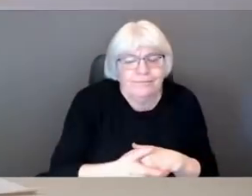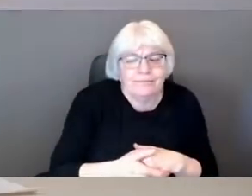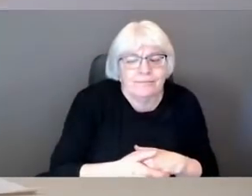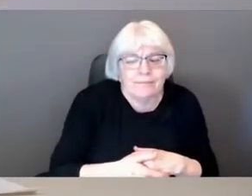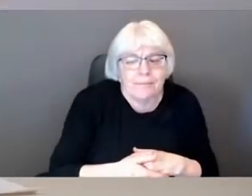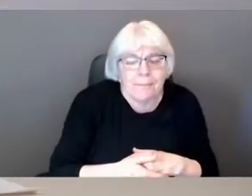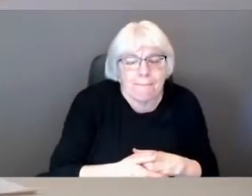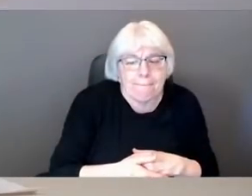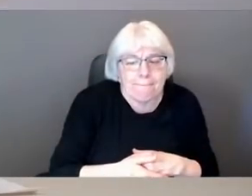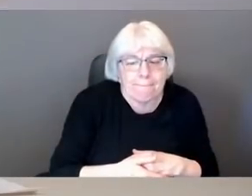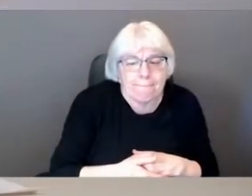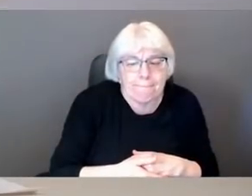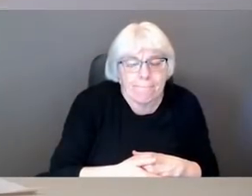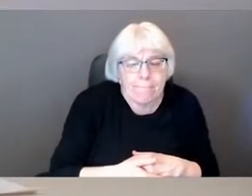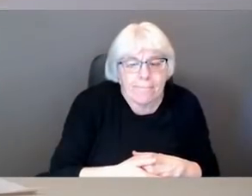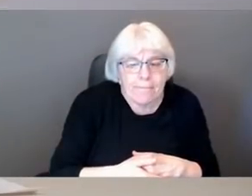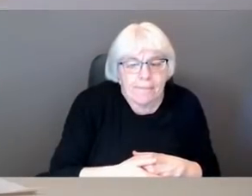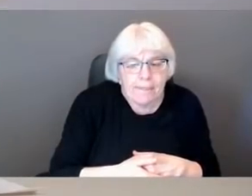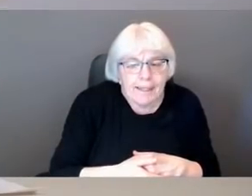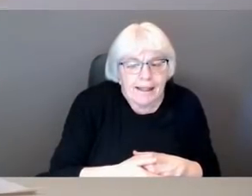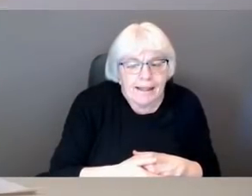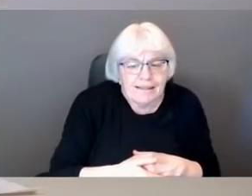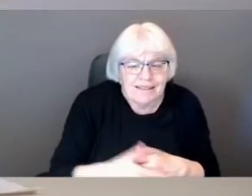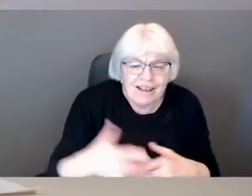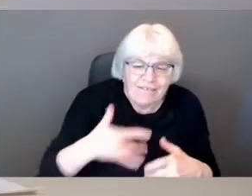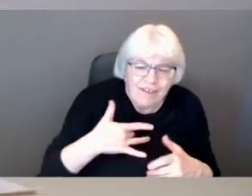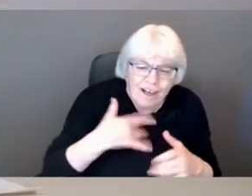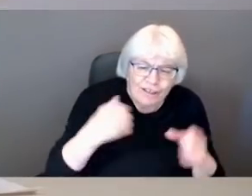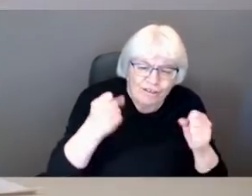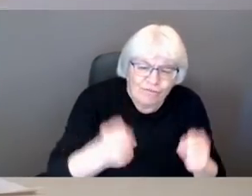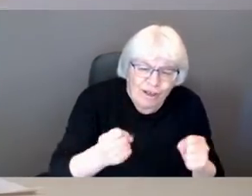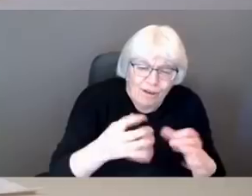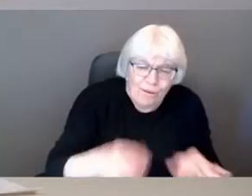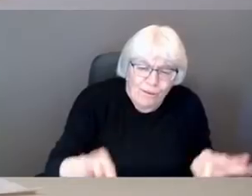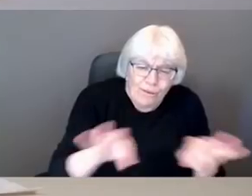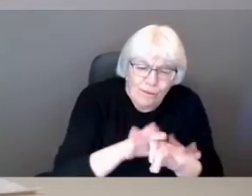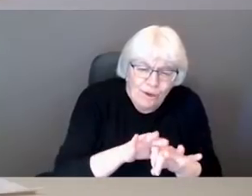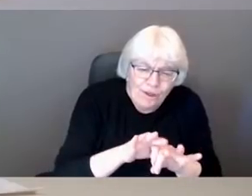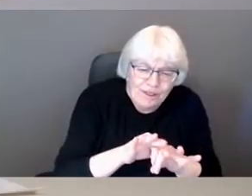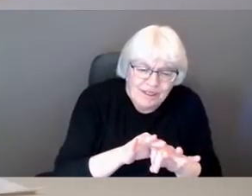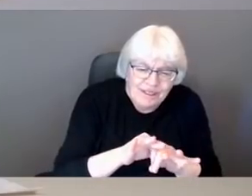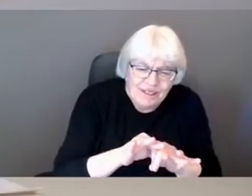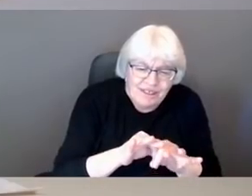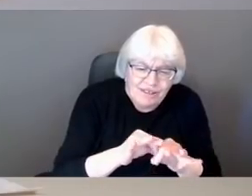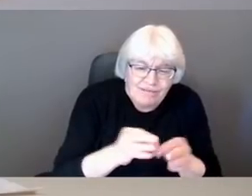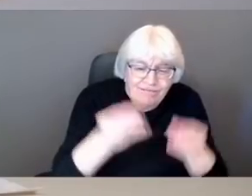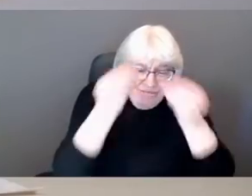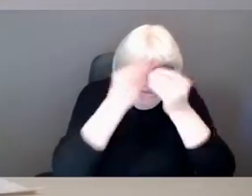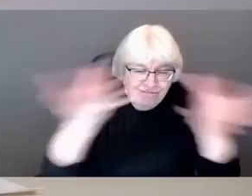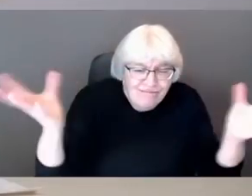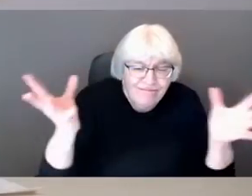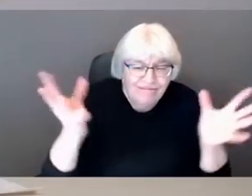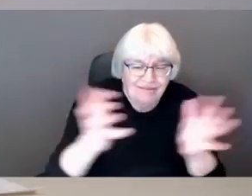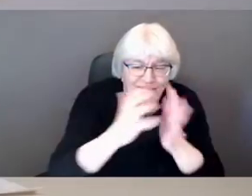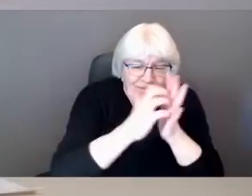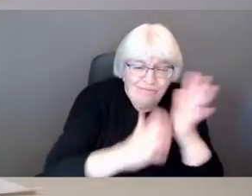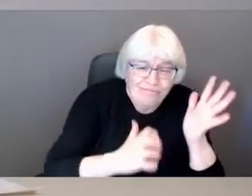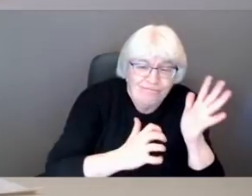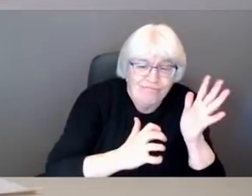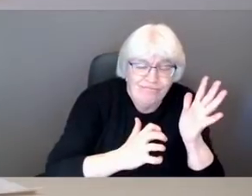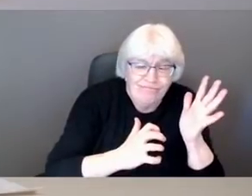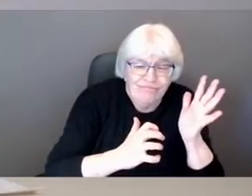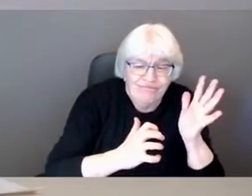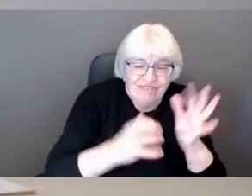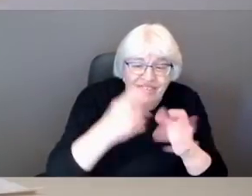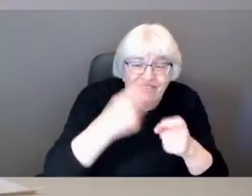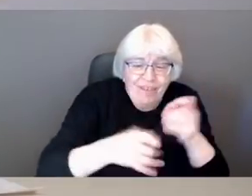but I think it was important. I think that release was issued by Justice and Public Safety this morning for obvious reasons that they wanted